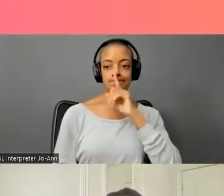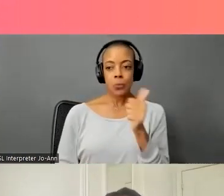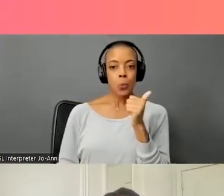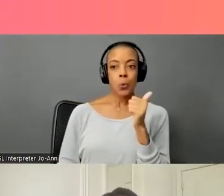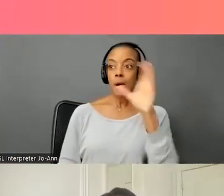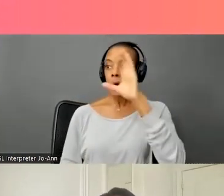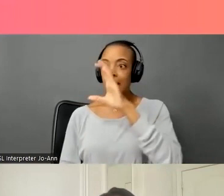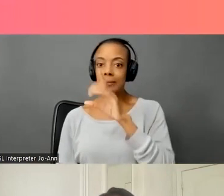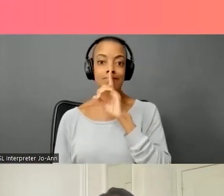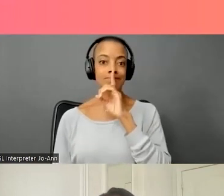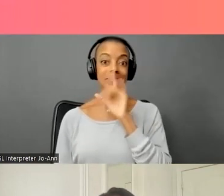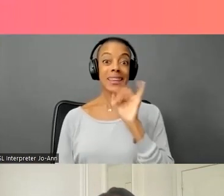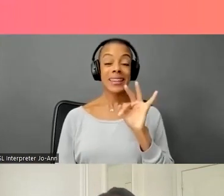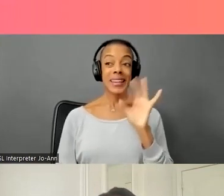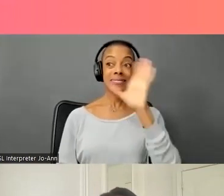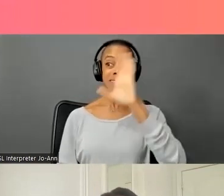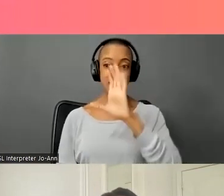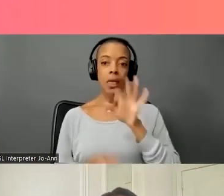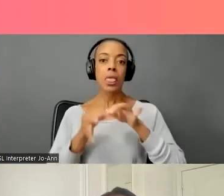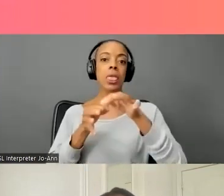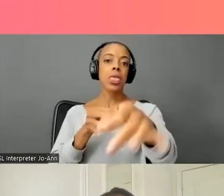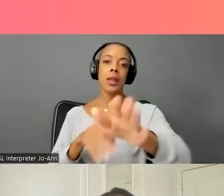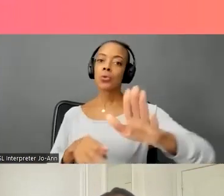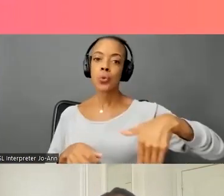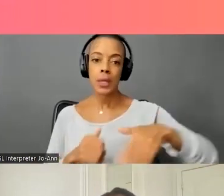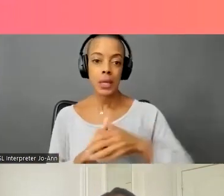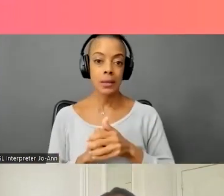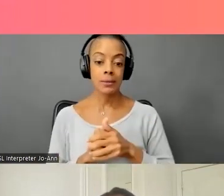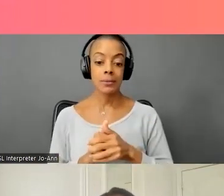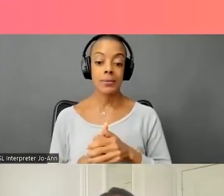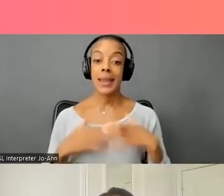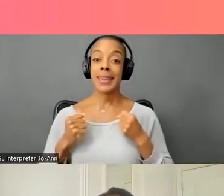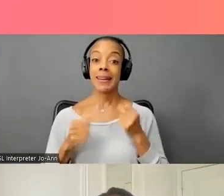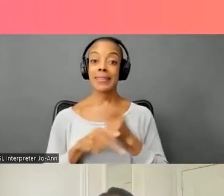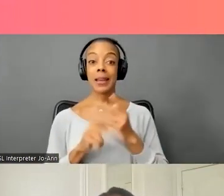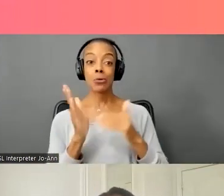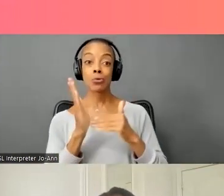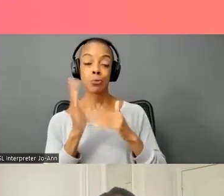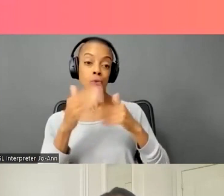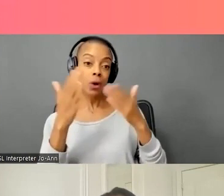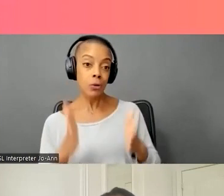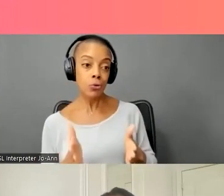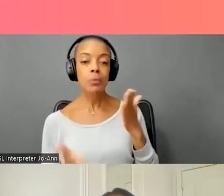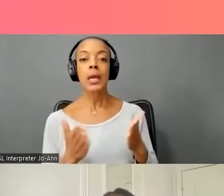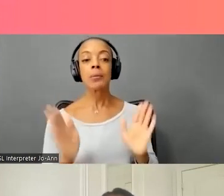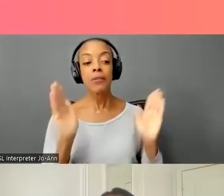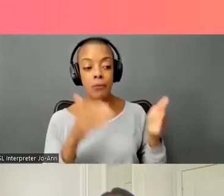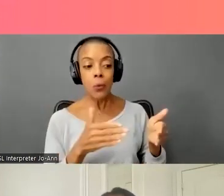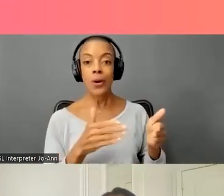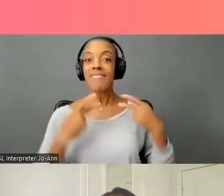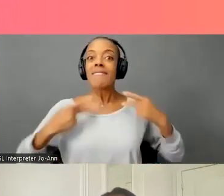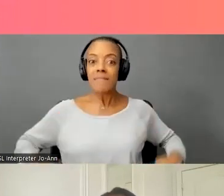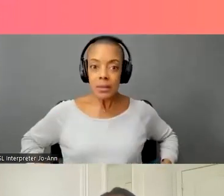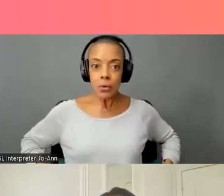is sought, it can be too late. And this is because maybe healthcare providers might be more focused on, let's say, the